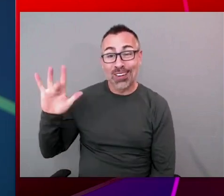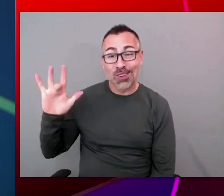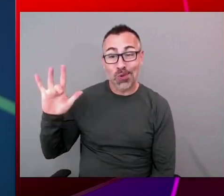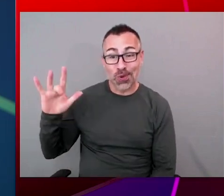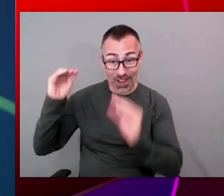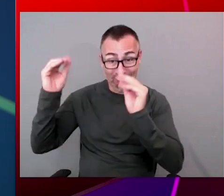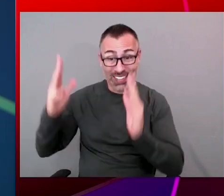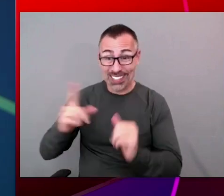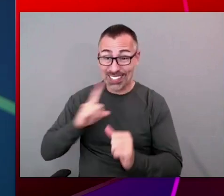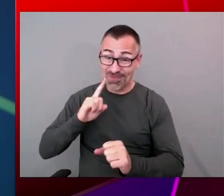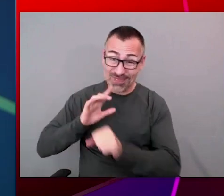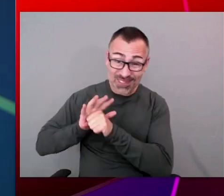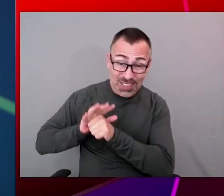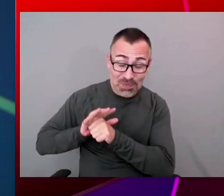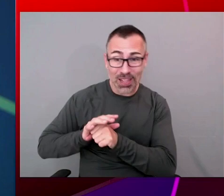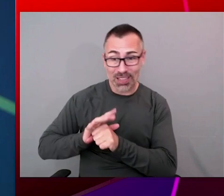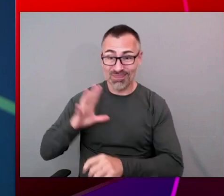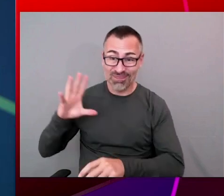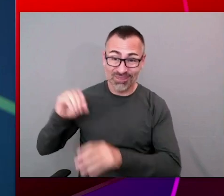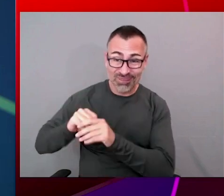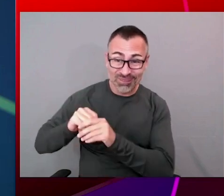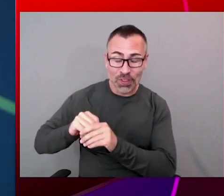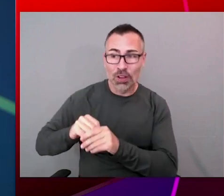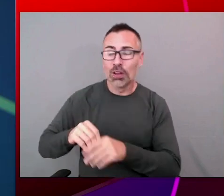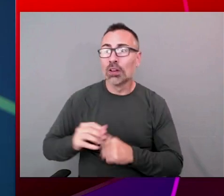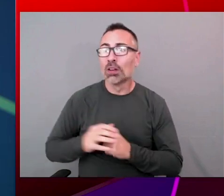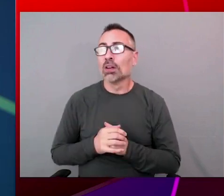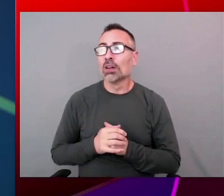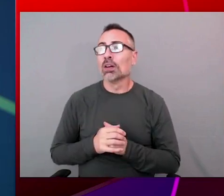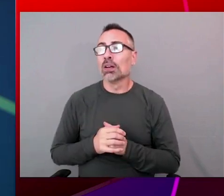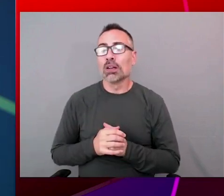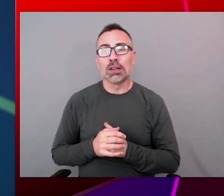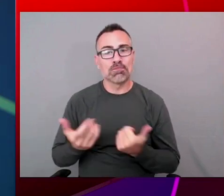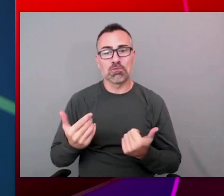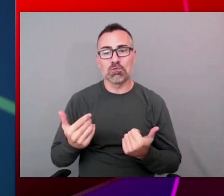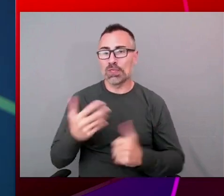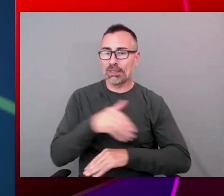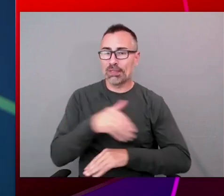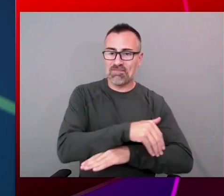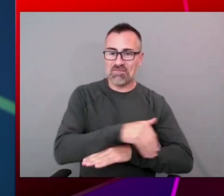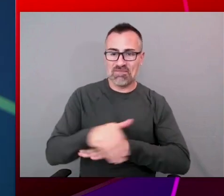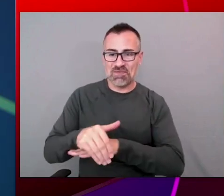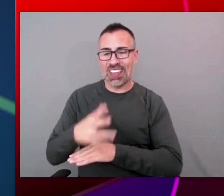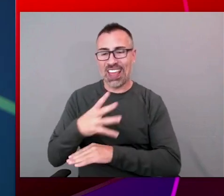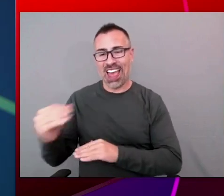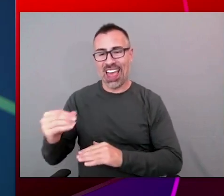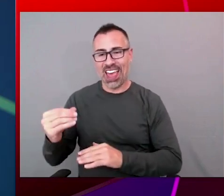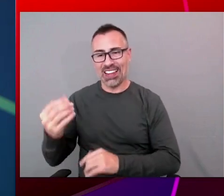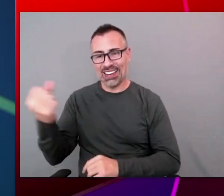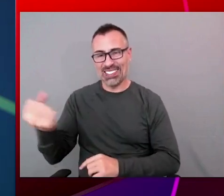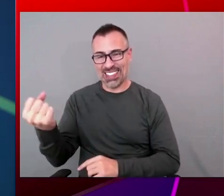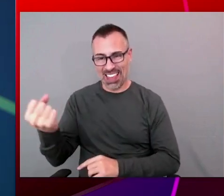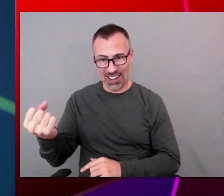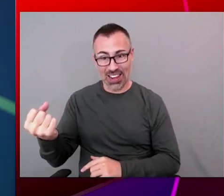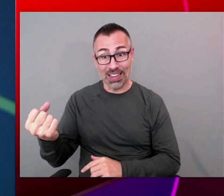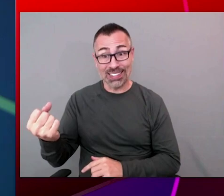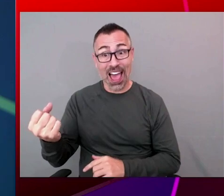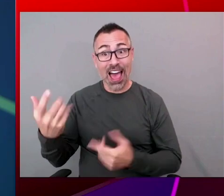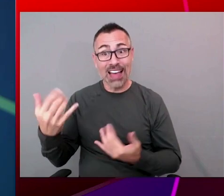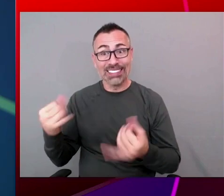committed to participating for the evenings and the 2 Saturdays as they're also like starting the school